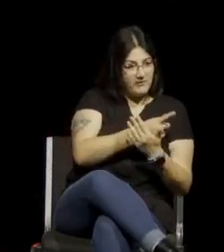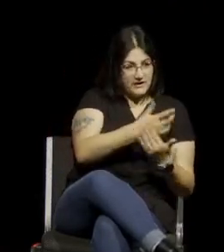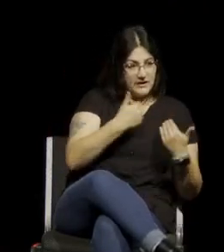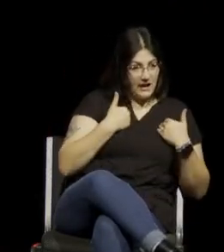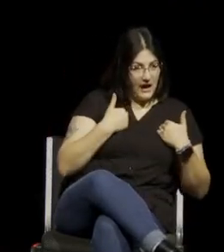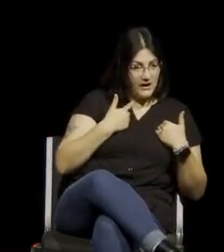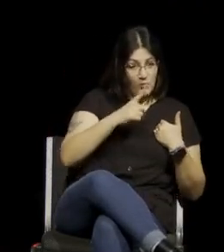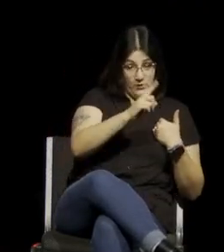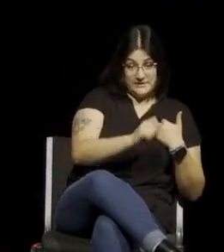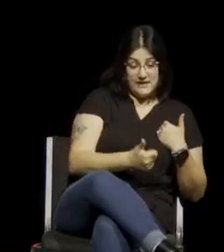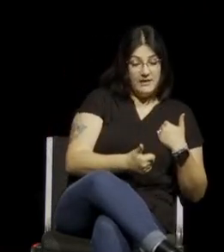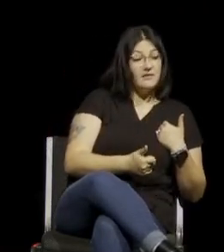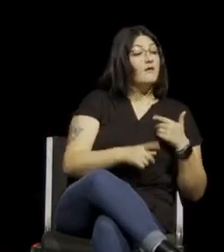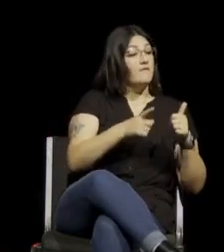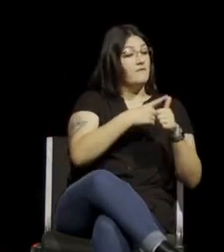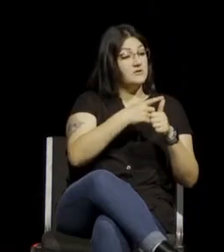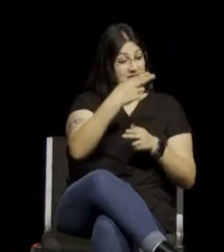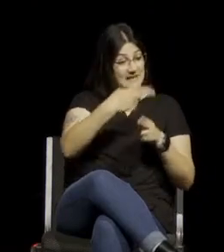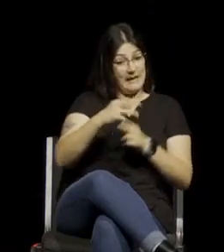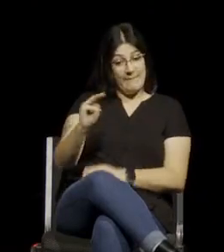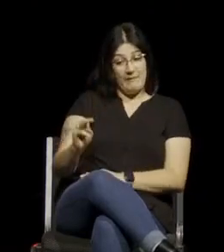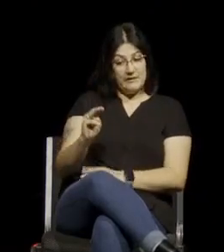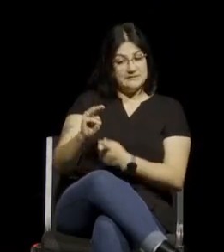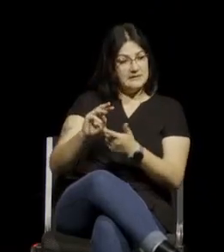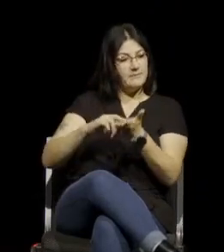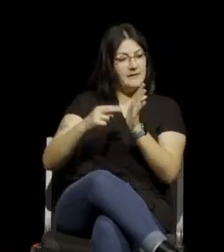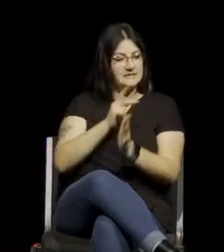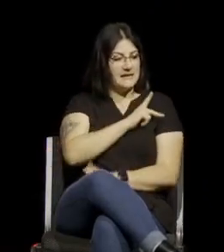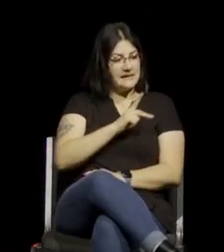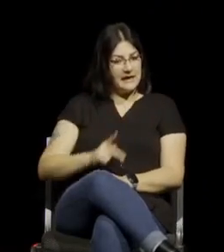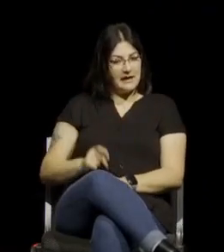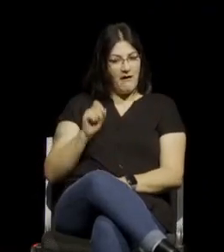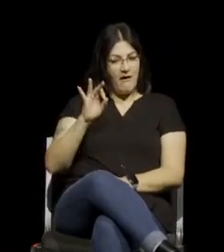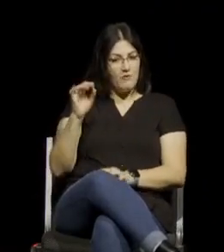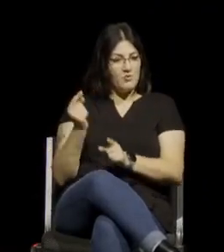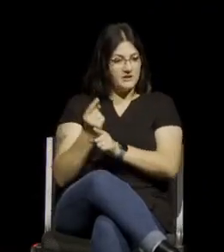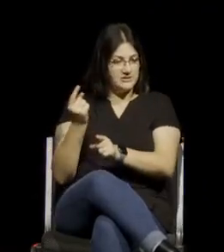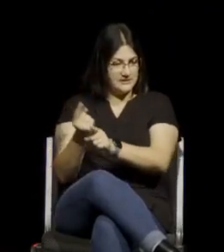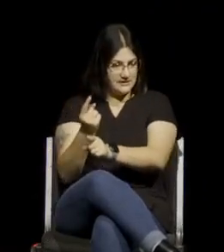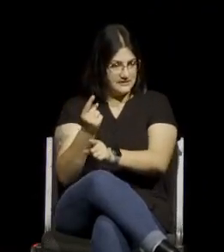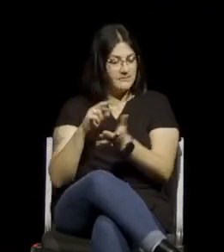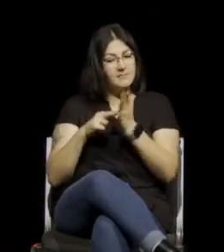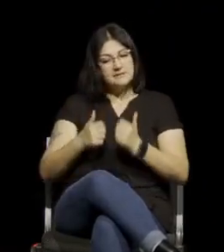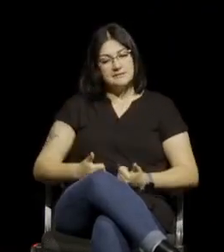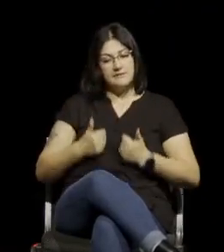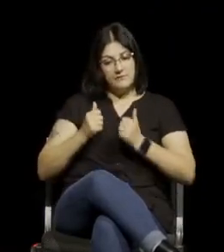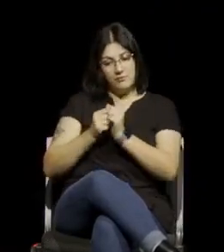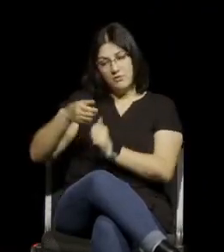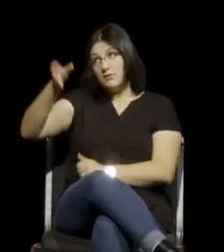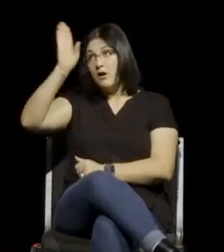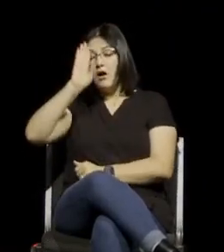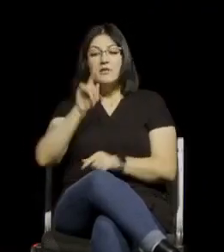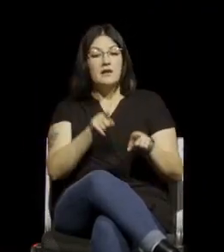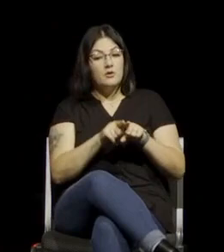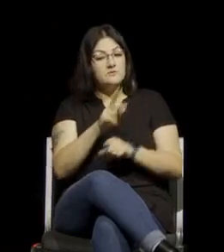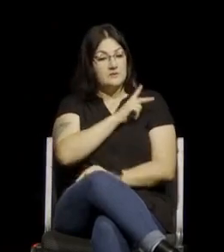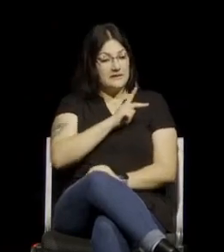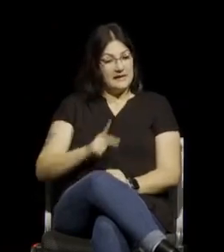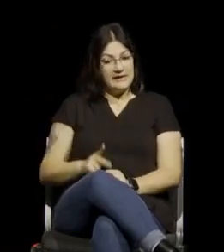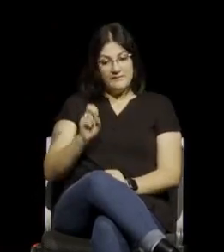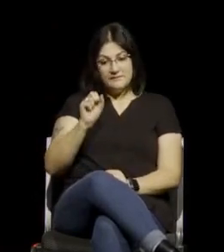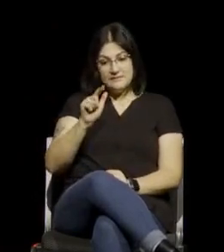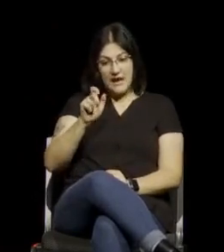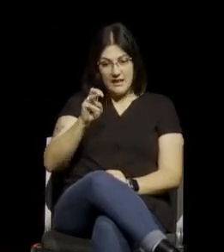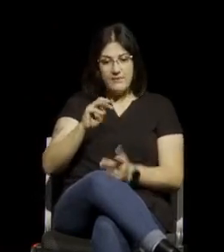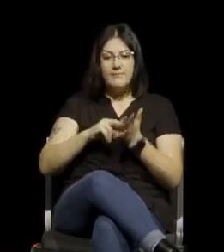a tenth of everything. First, the name Melchizedek means king of righteousness, right living with God. Then also king of Salem, which means